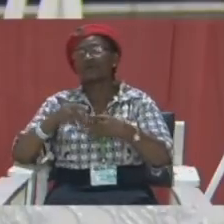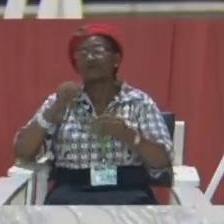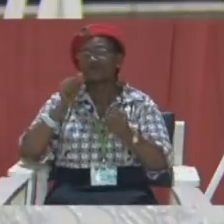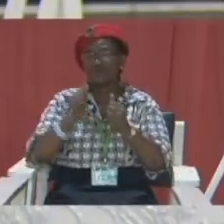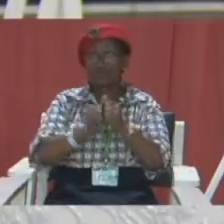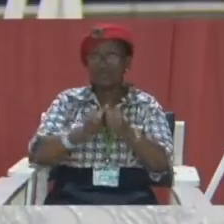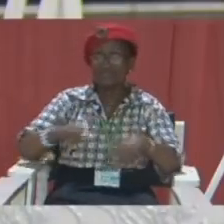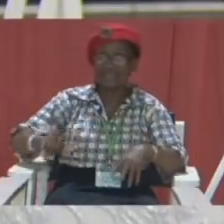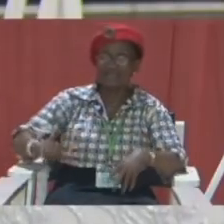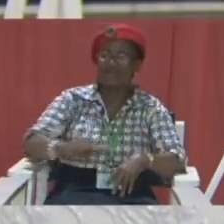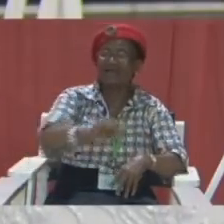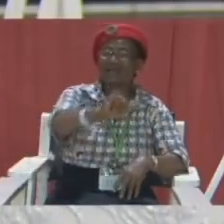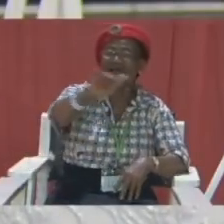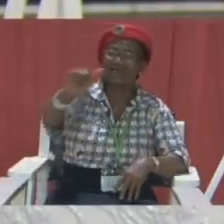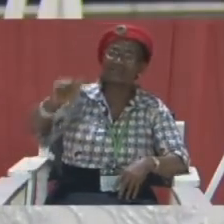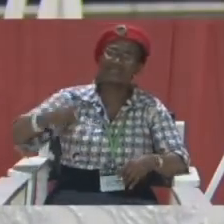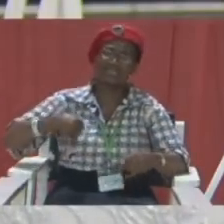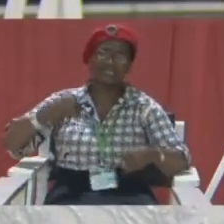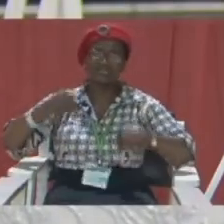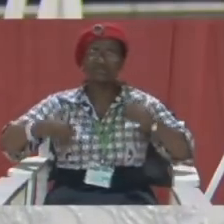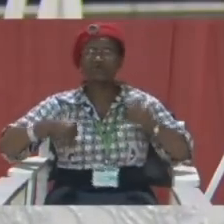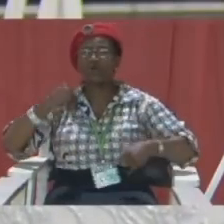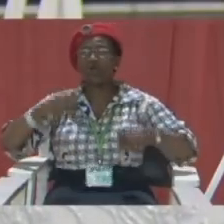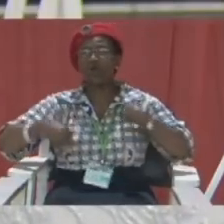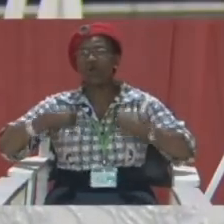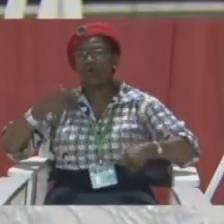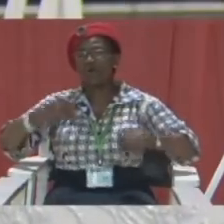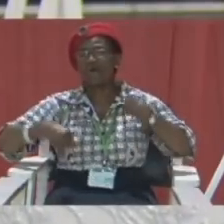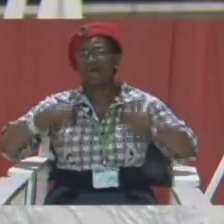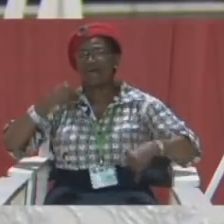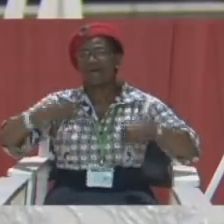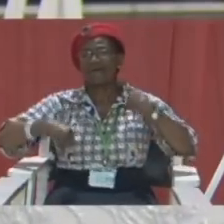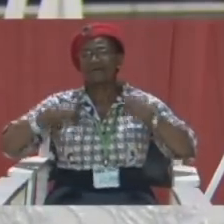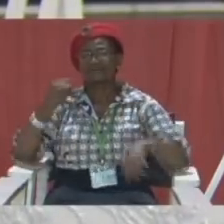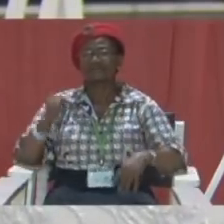irin ajo ko si wa pada wa pelu ayo kikun ayo ayeraye.